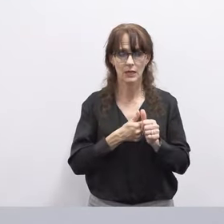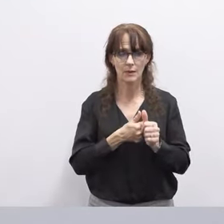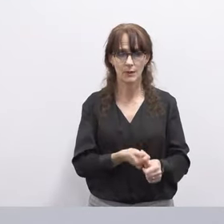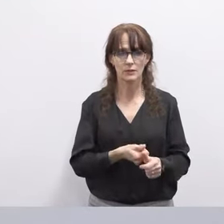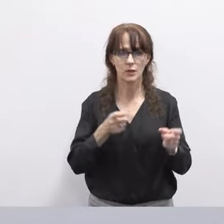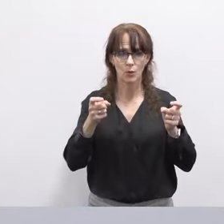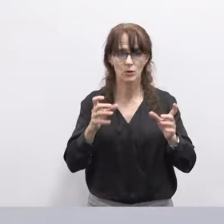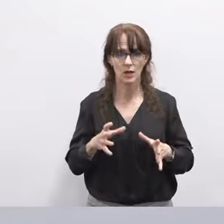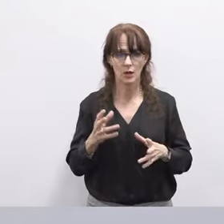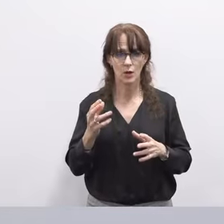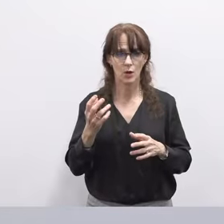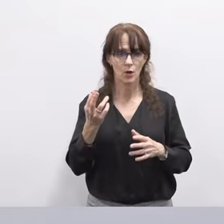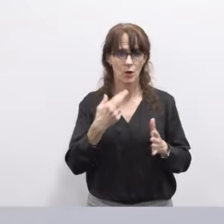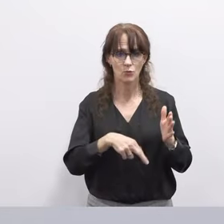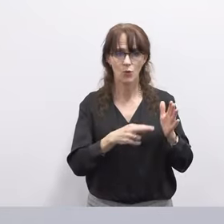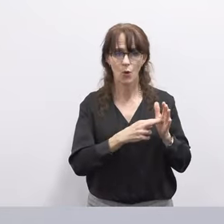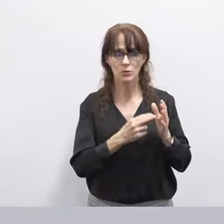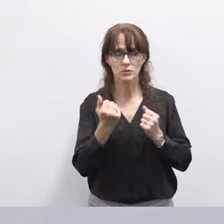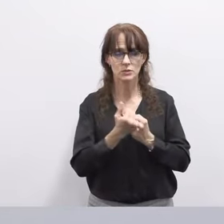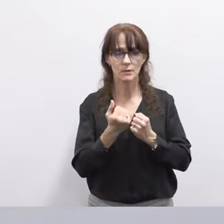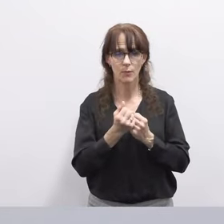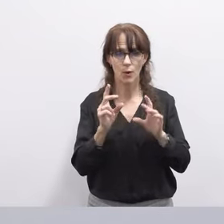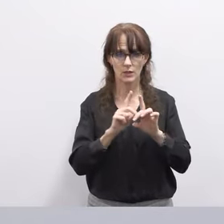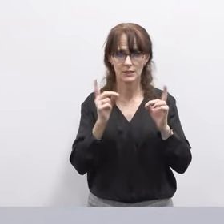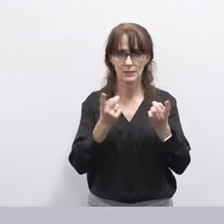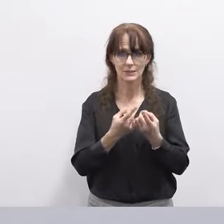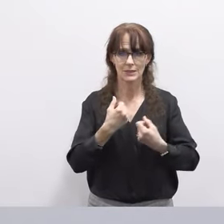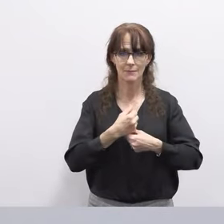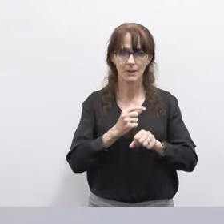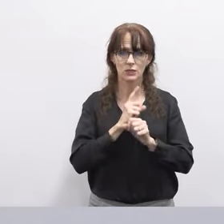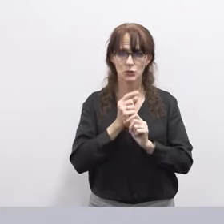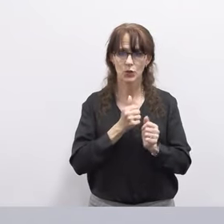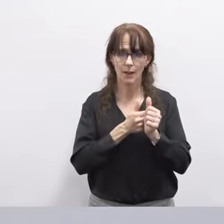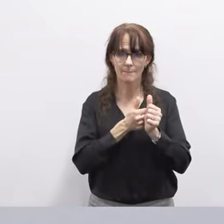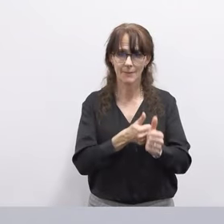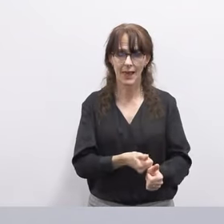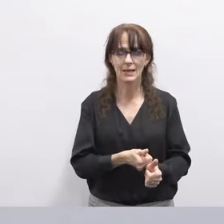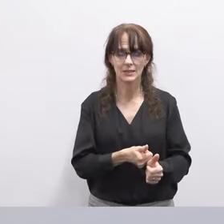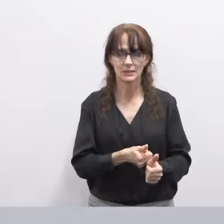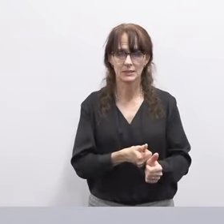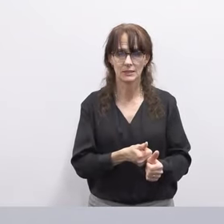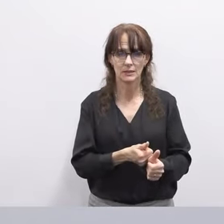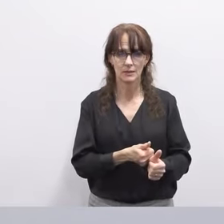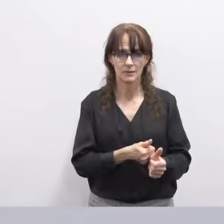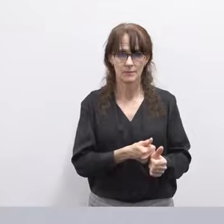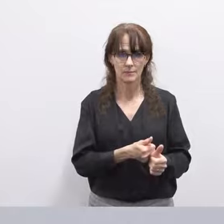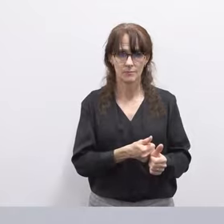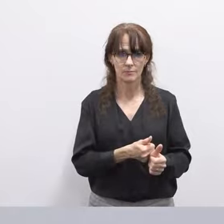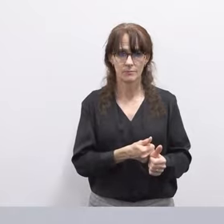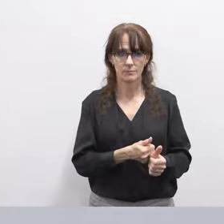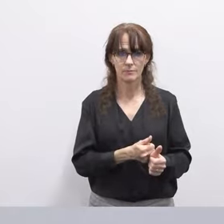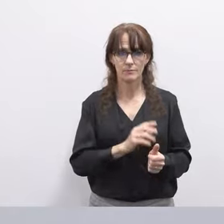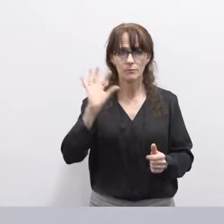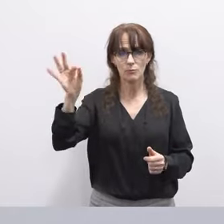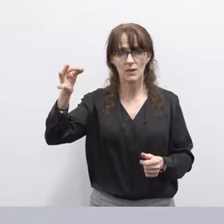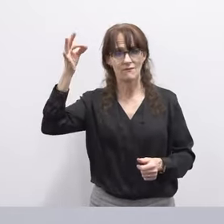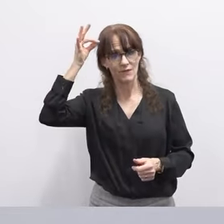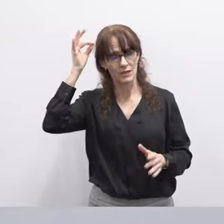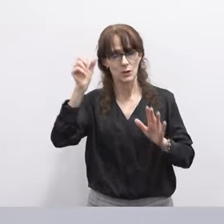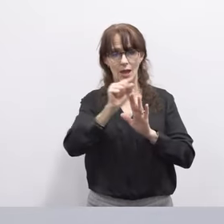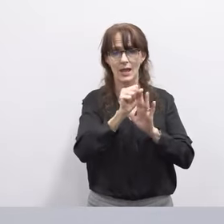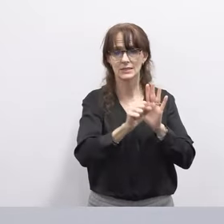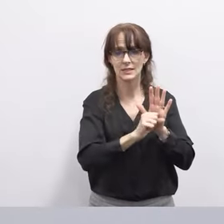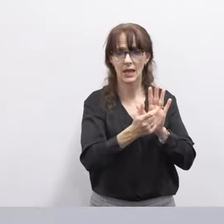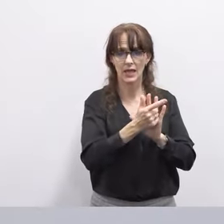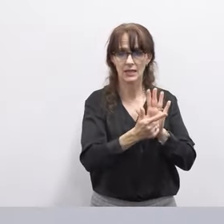coordinator roles support the district in ensuring compliance with not only federal and state laws